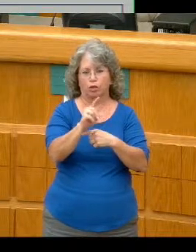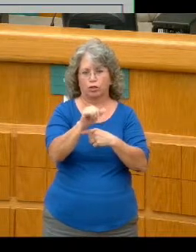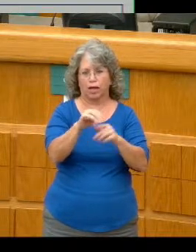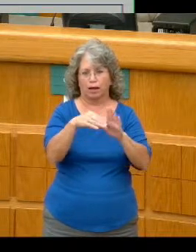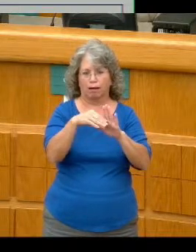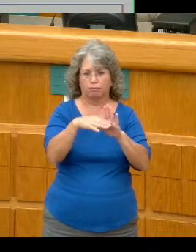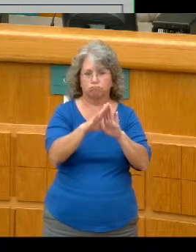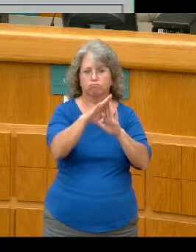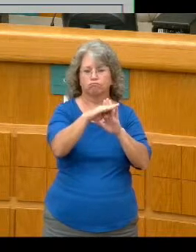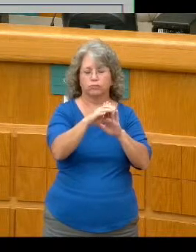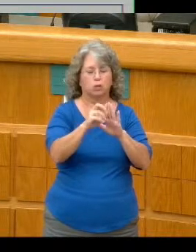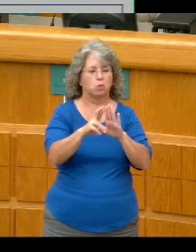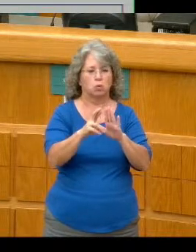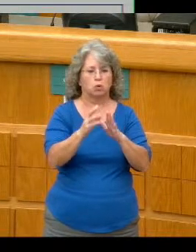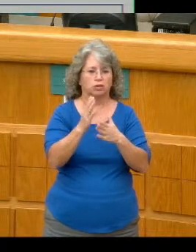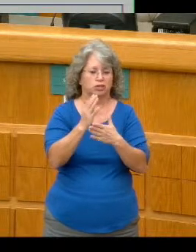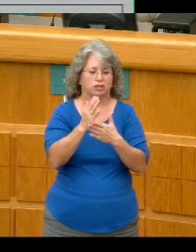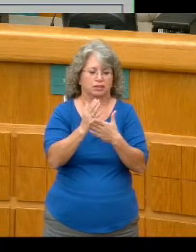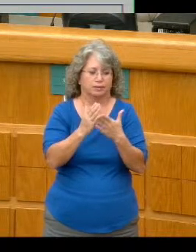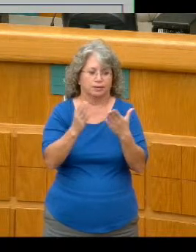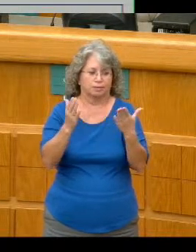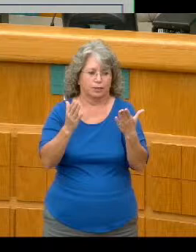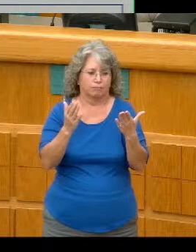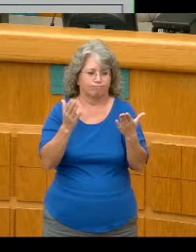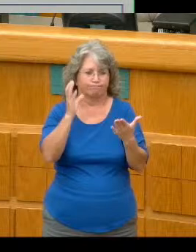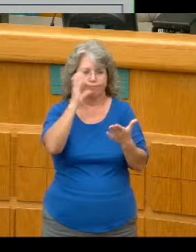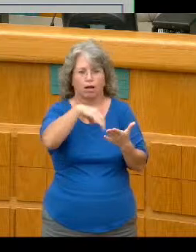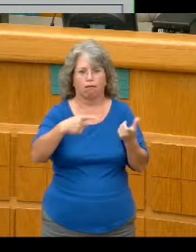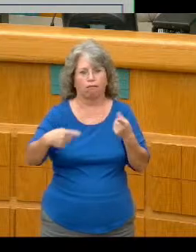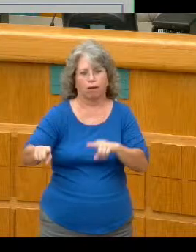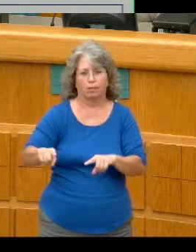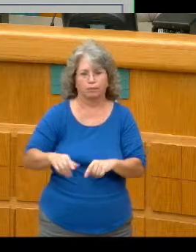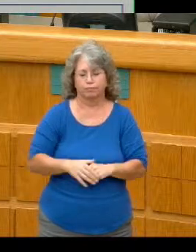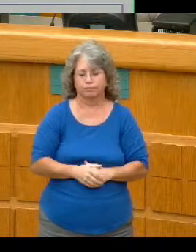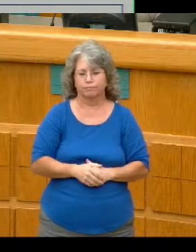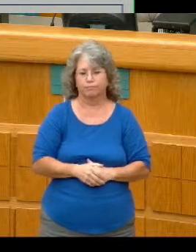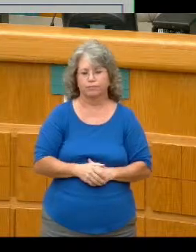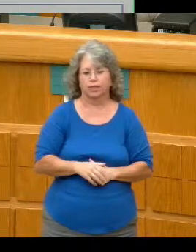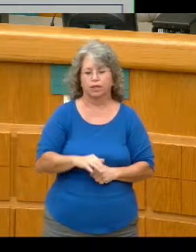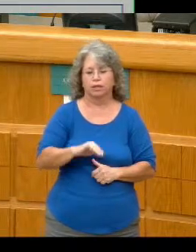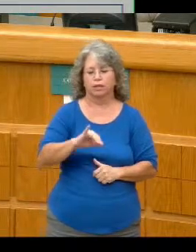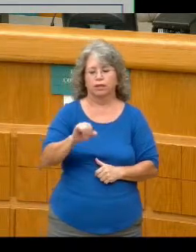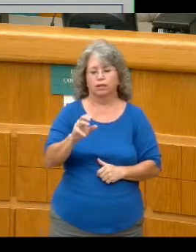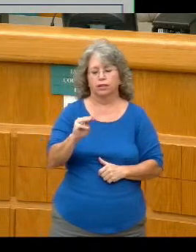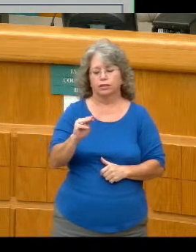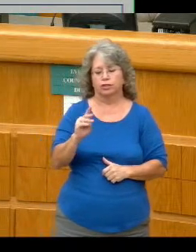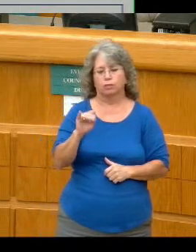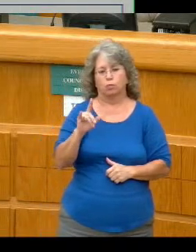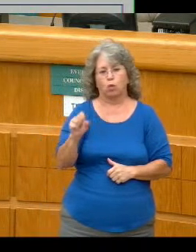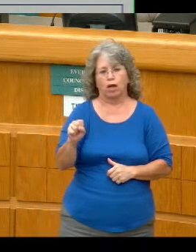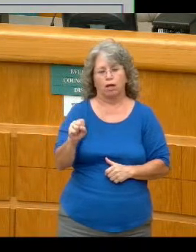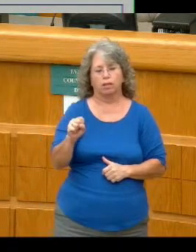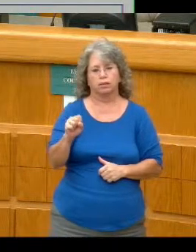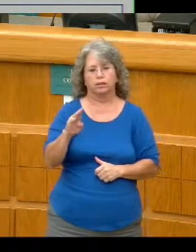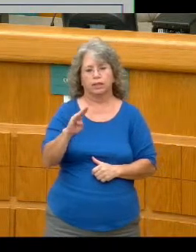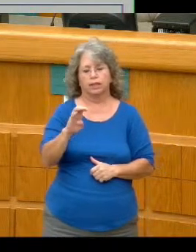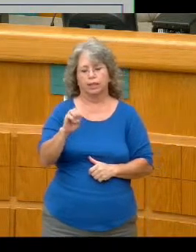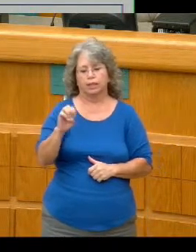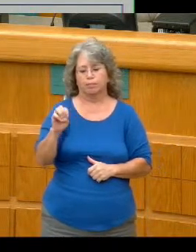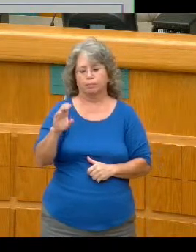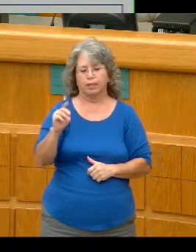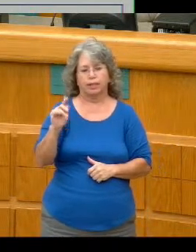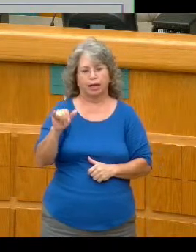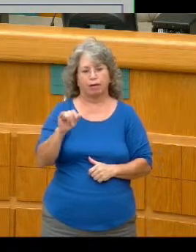bump or just random noise in the data set. Jim Wells and B County are